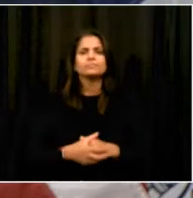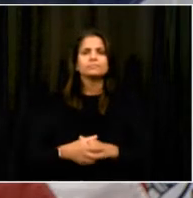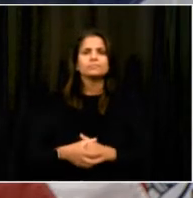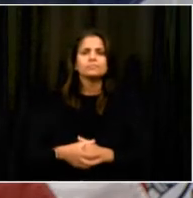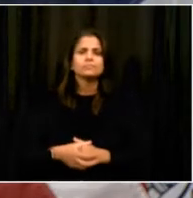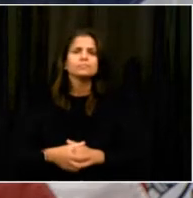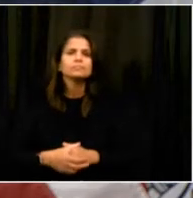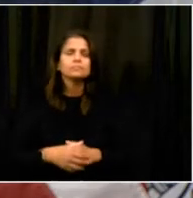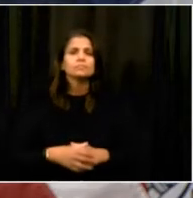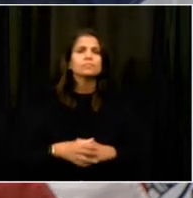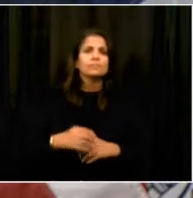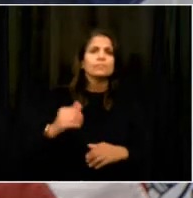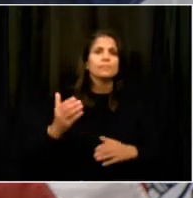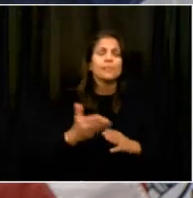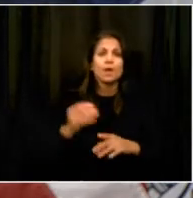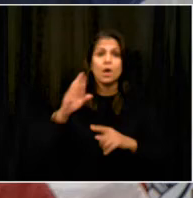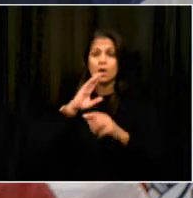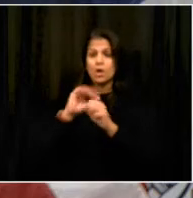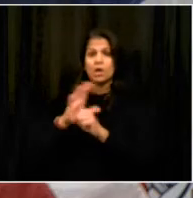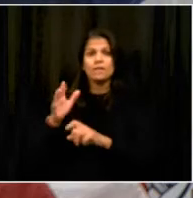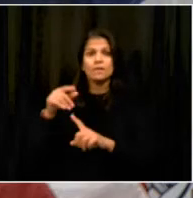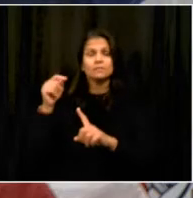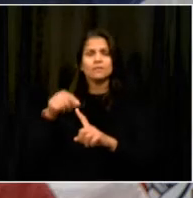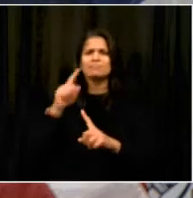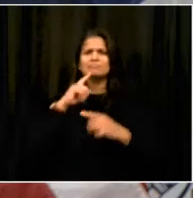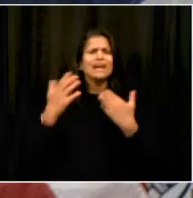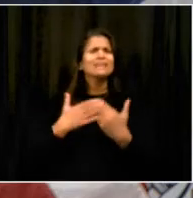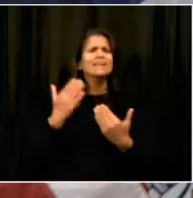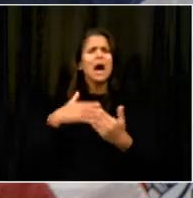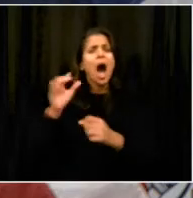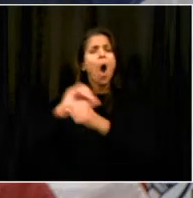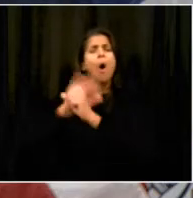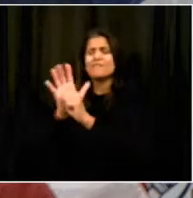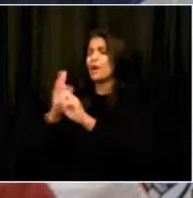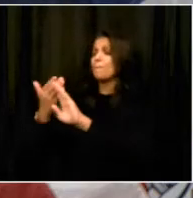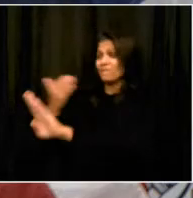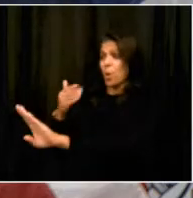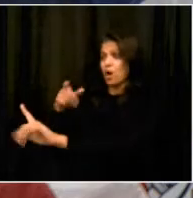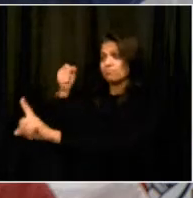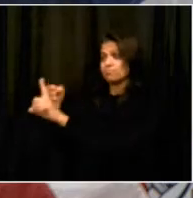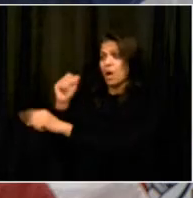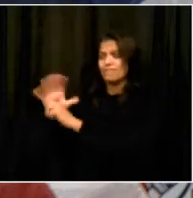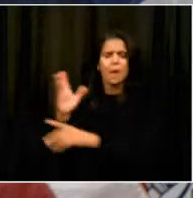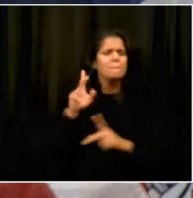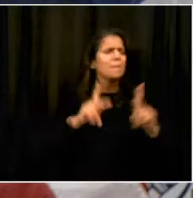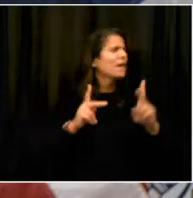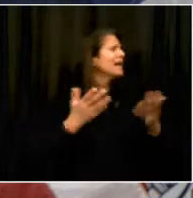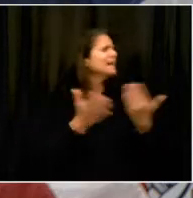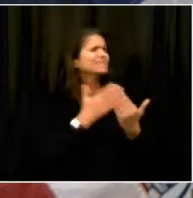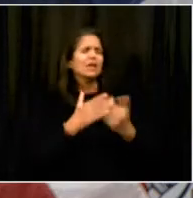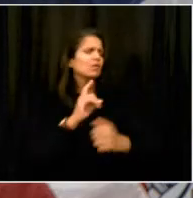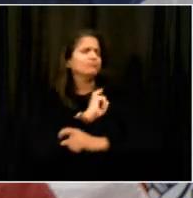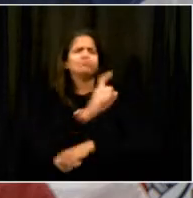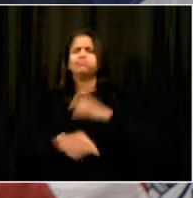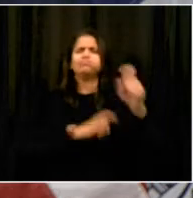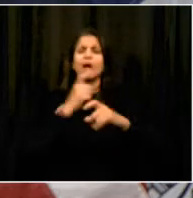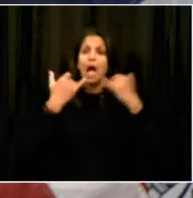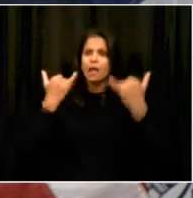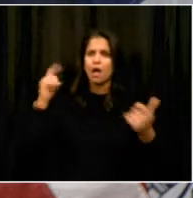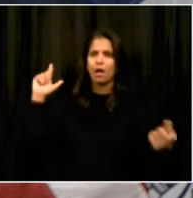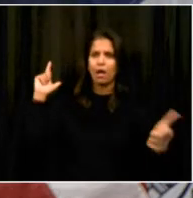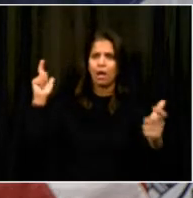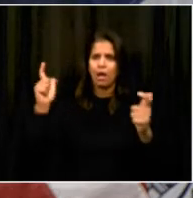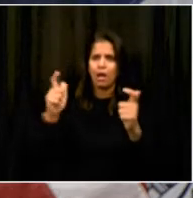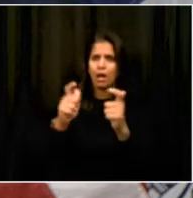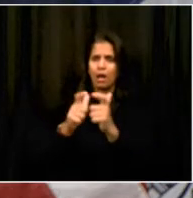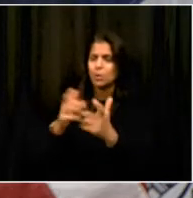colleges. That's not there, so it's up to you. And last week we talked about this, how New Yorkers need to step up and help out. Now, look, the supply's